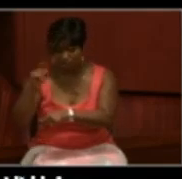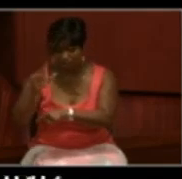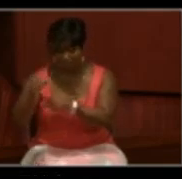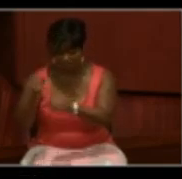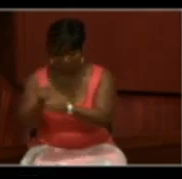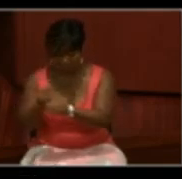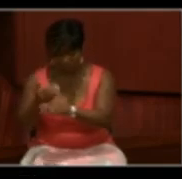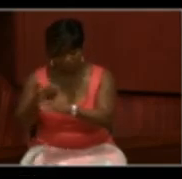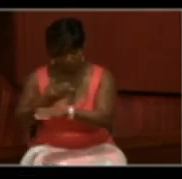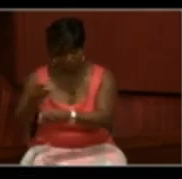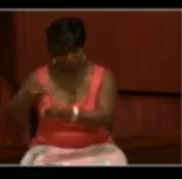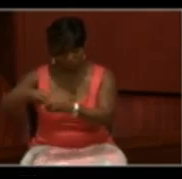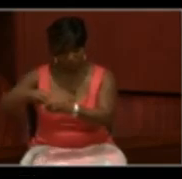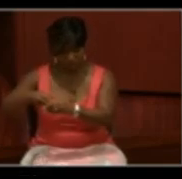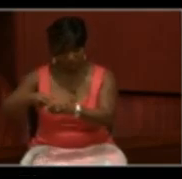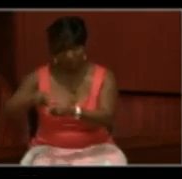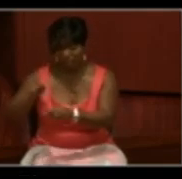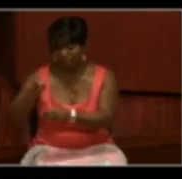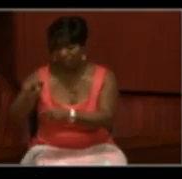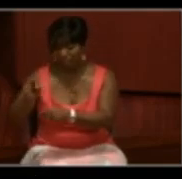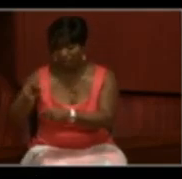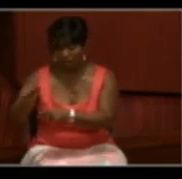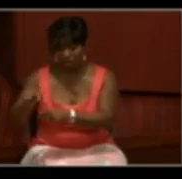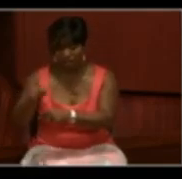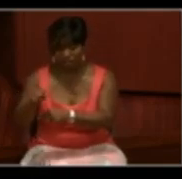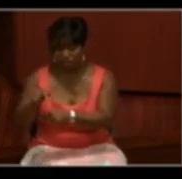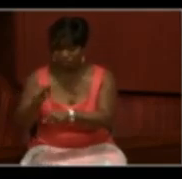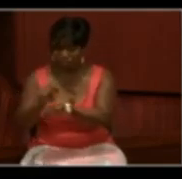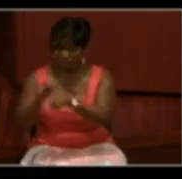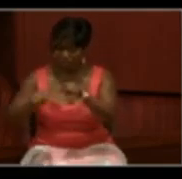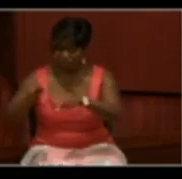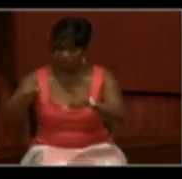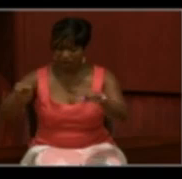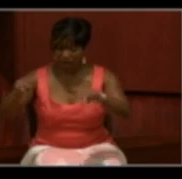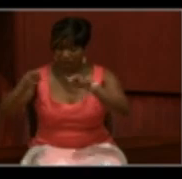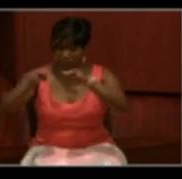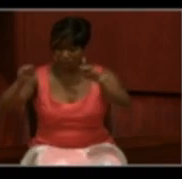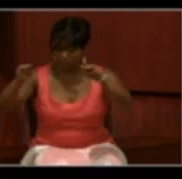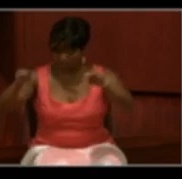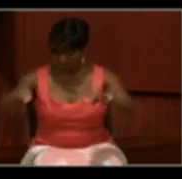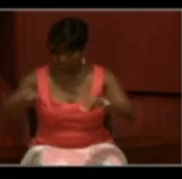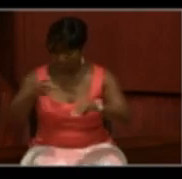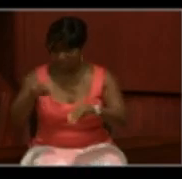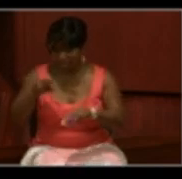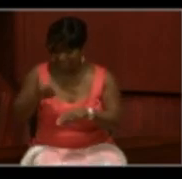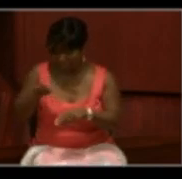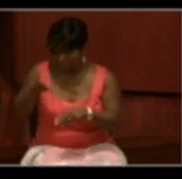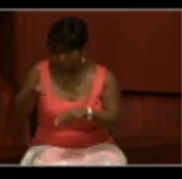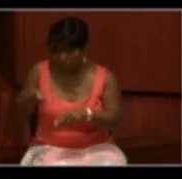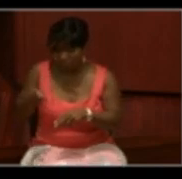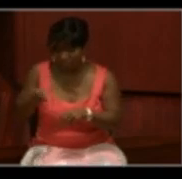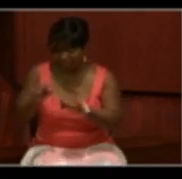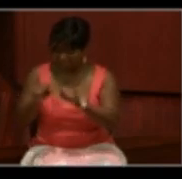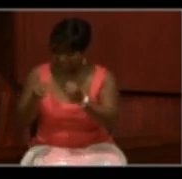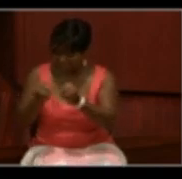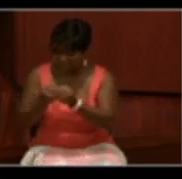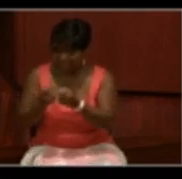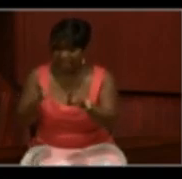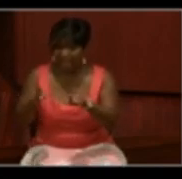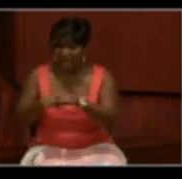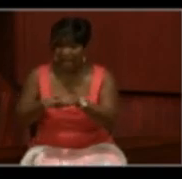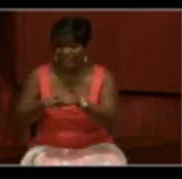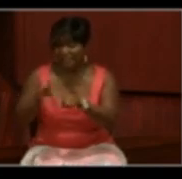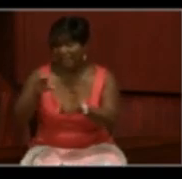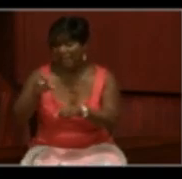National Archives, she worked for a variety of museums and historical societies as a costumed